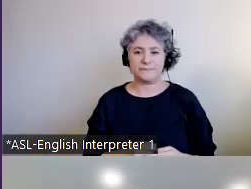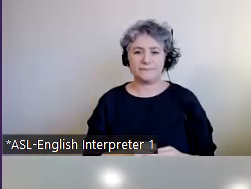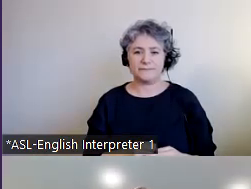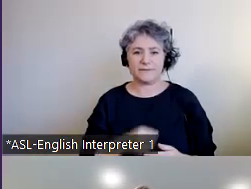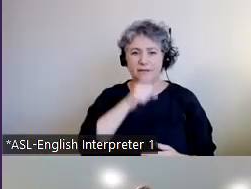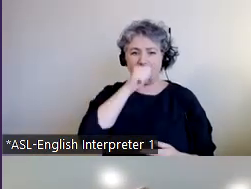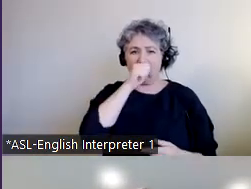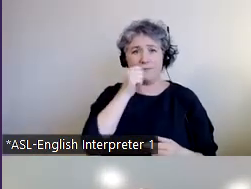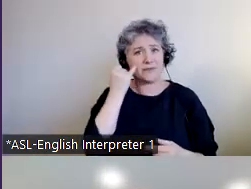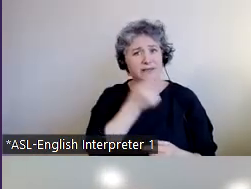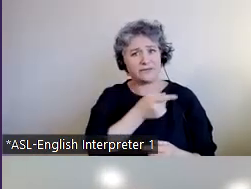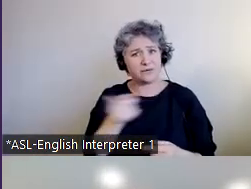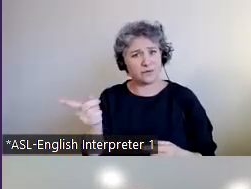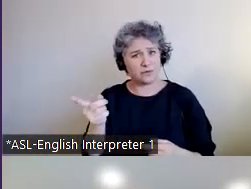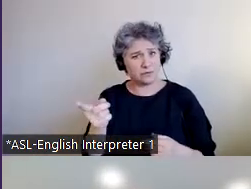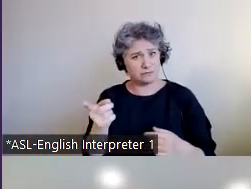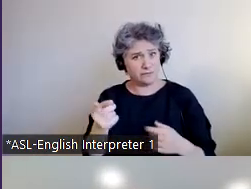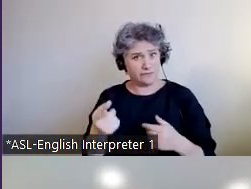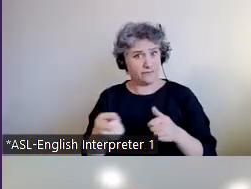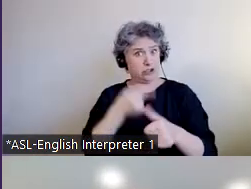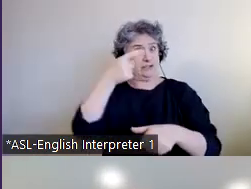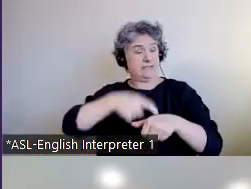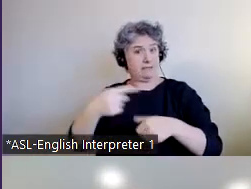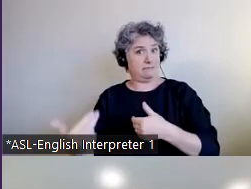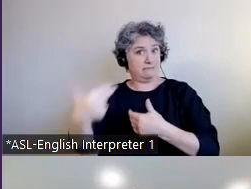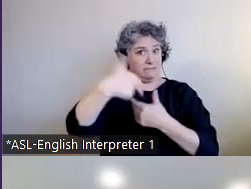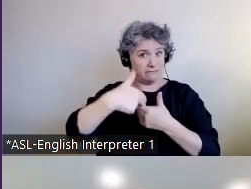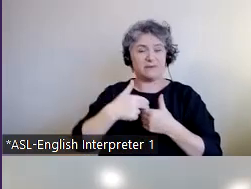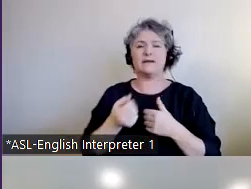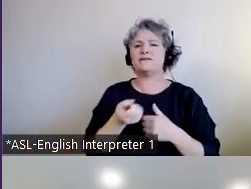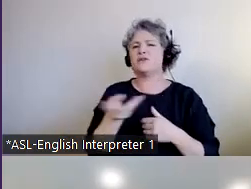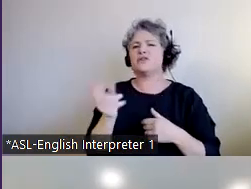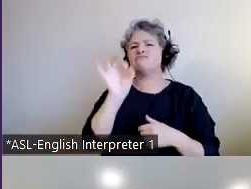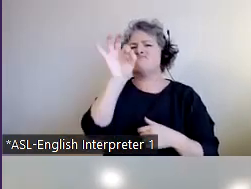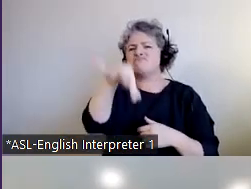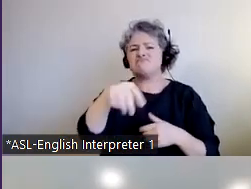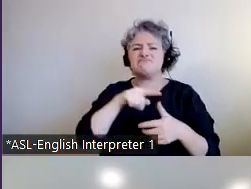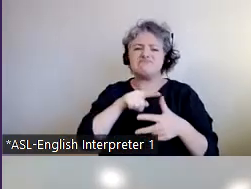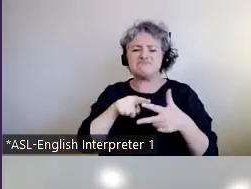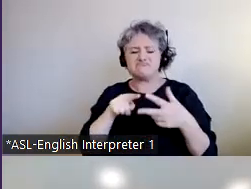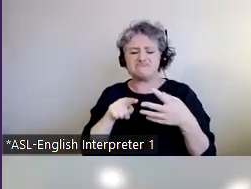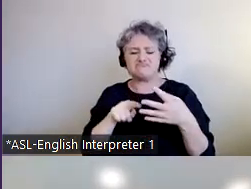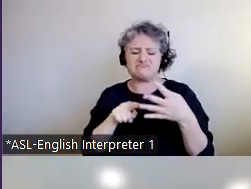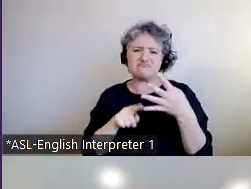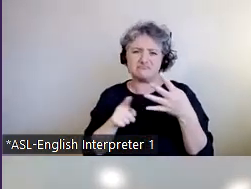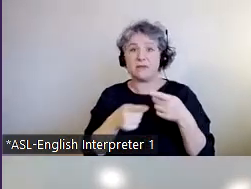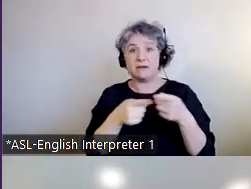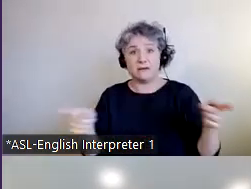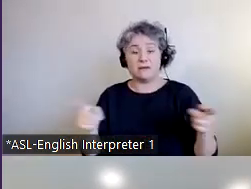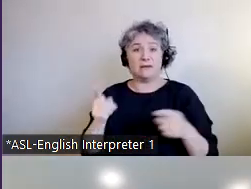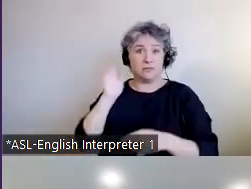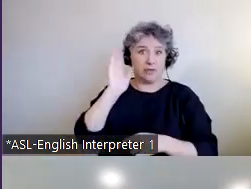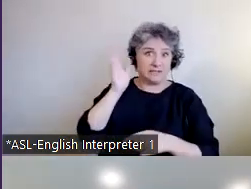If you haven't joined our webinars before, here's a few housekeeping items we'd just like to go through. Everyone will be muted during the presentation